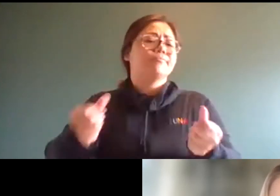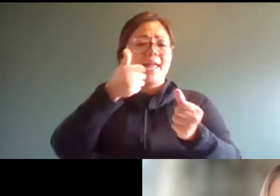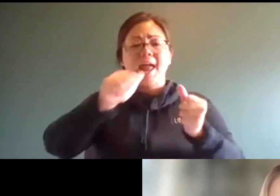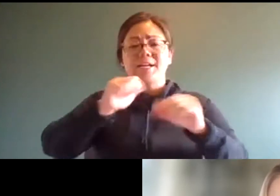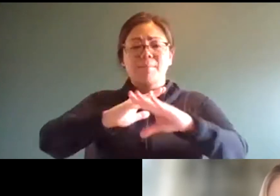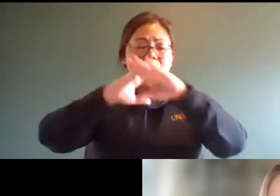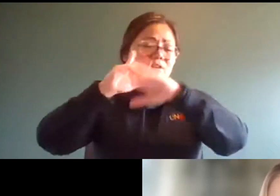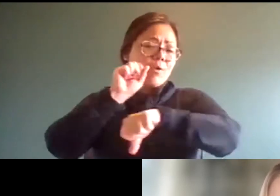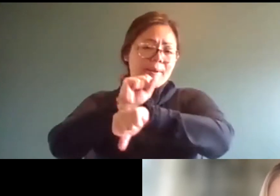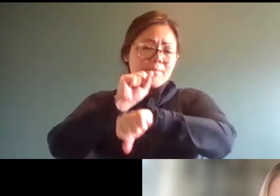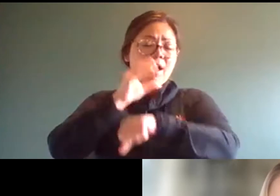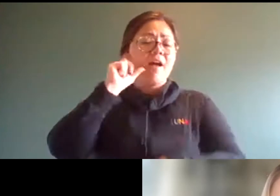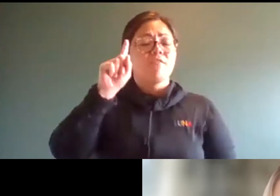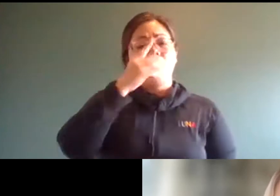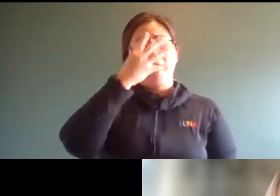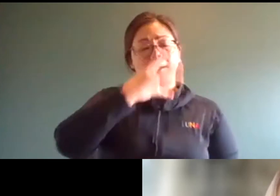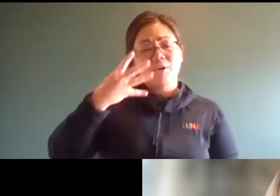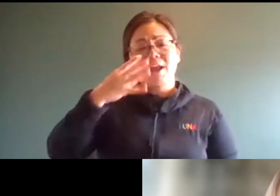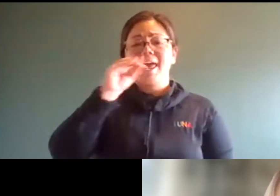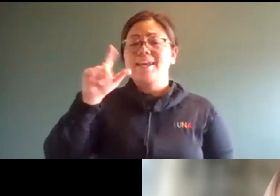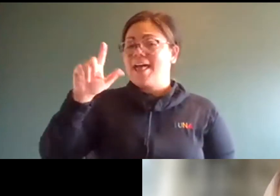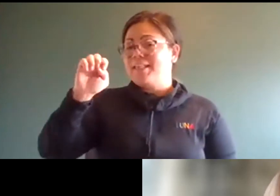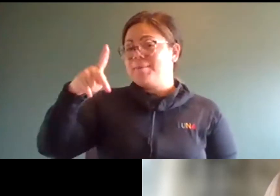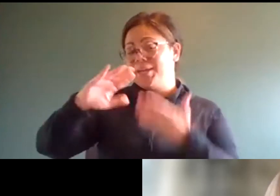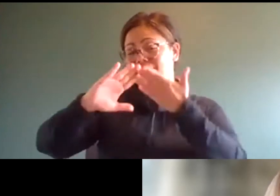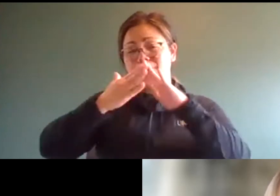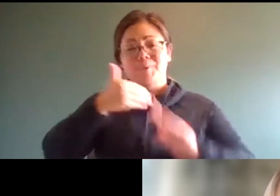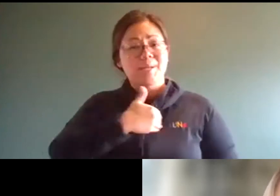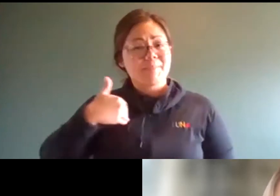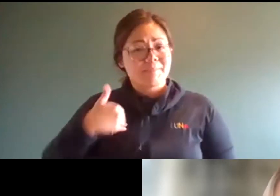our immigrant and LEP community members.